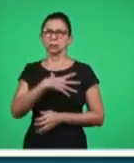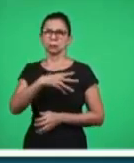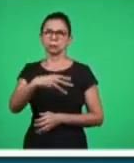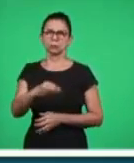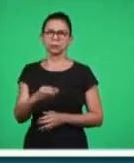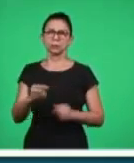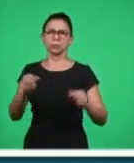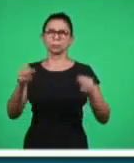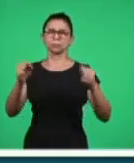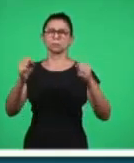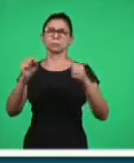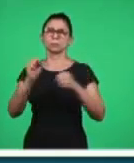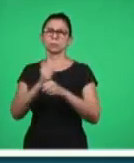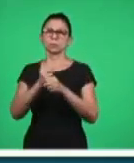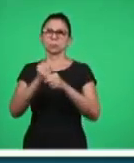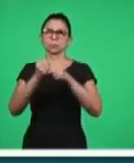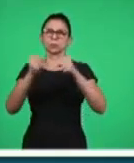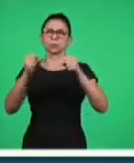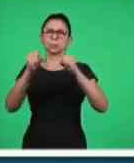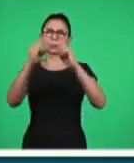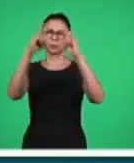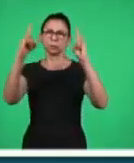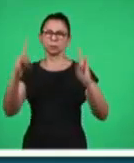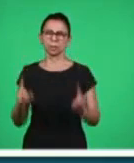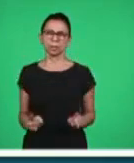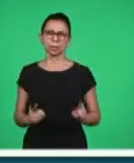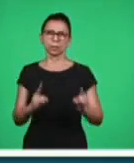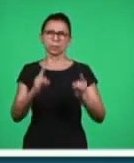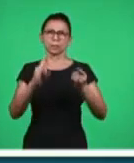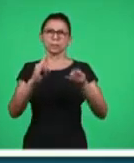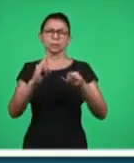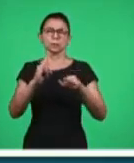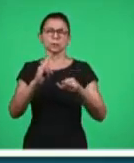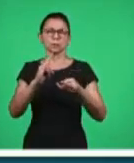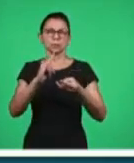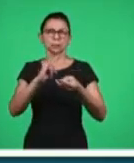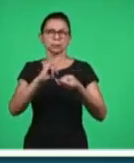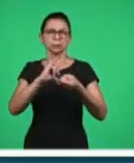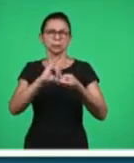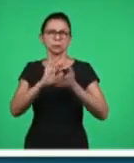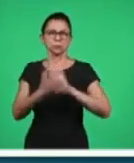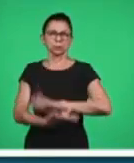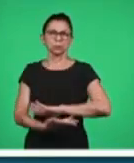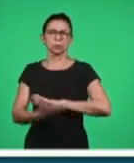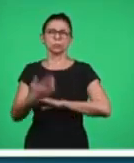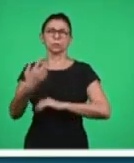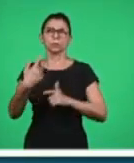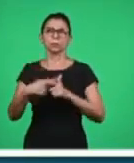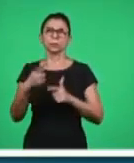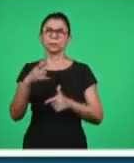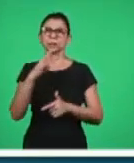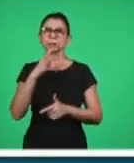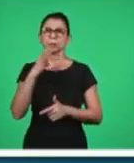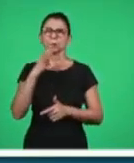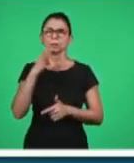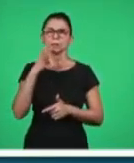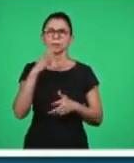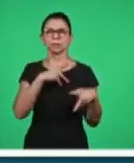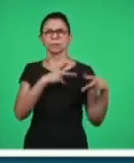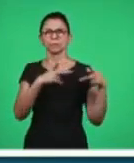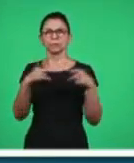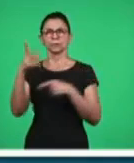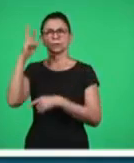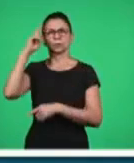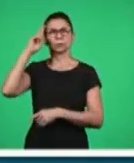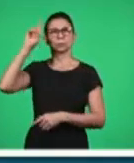they will, there is going to be left stone upon stone because you have not known the time of your visitation.